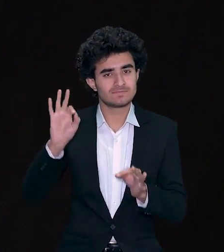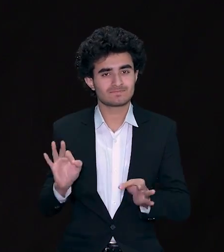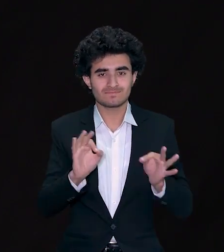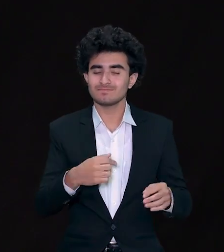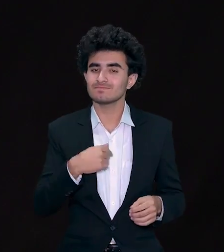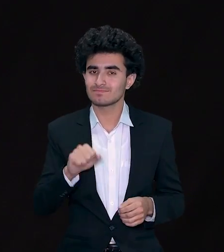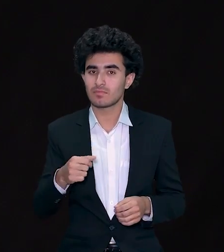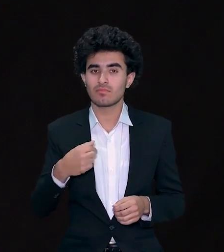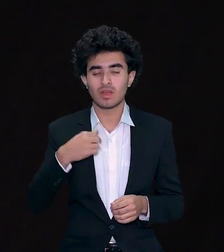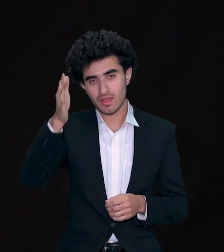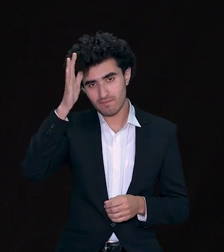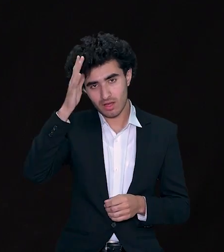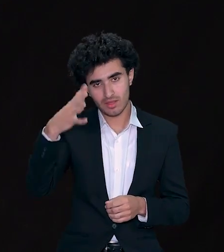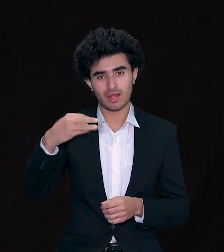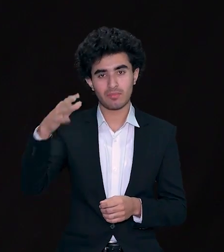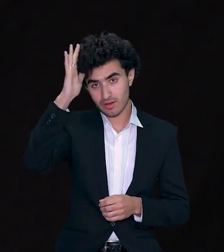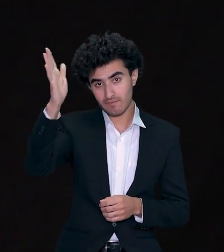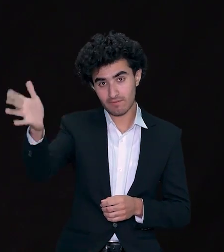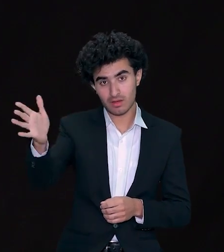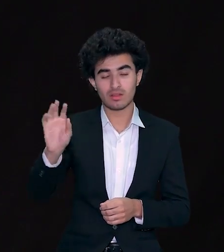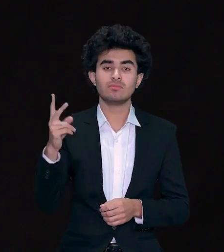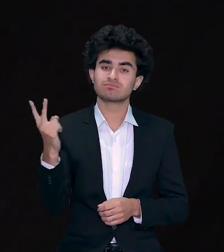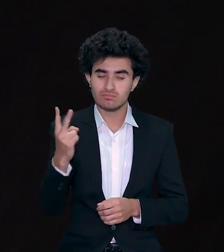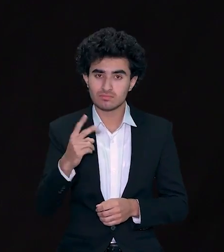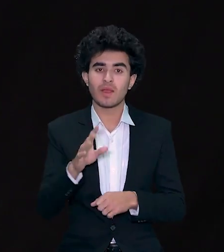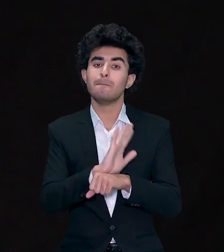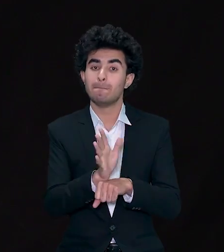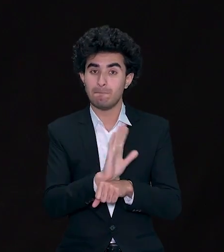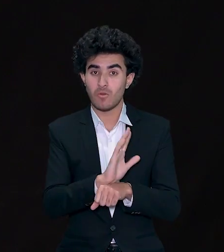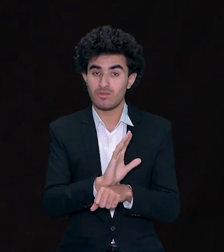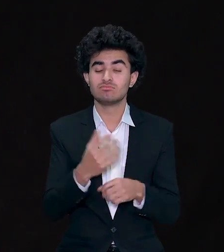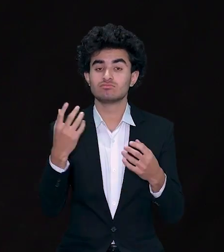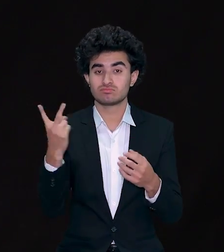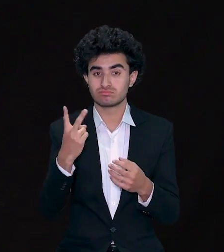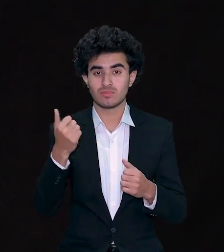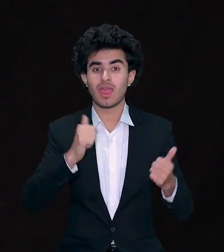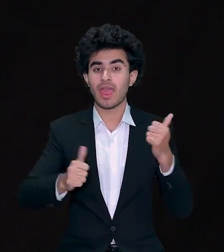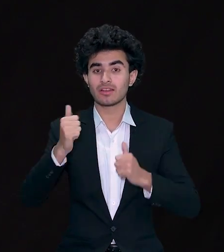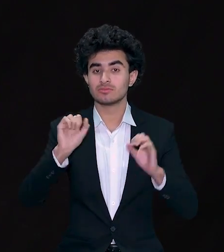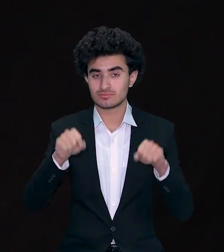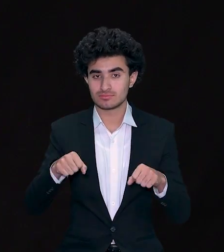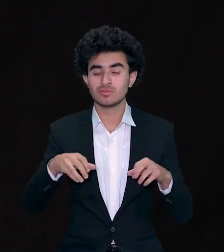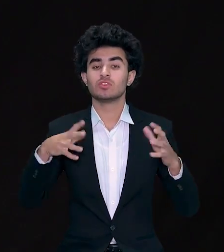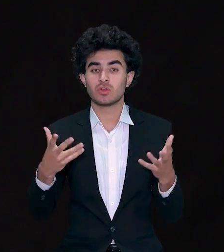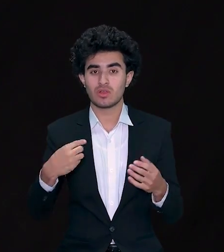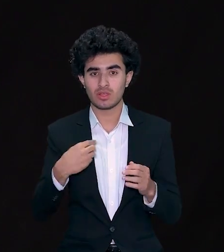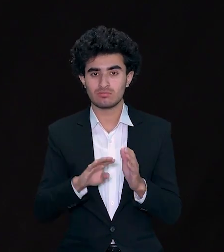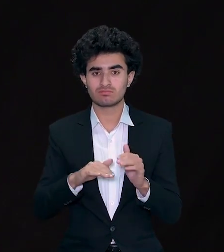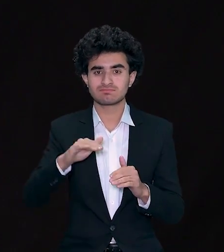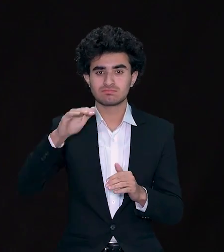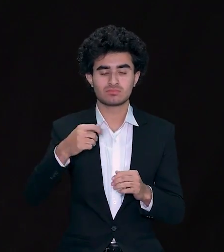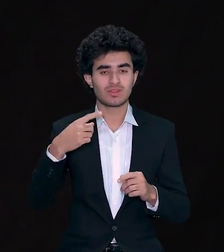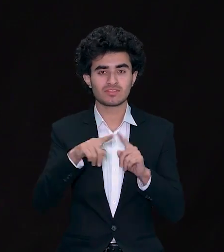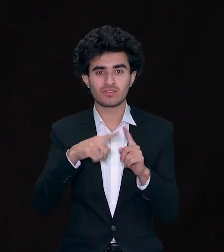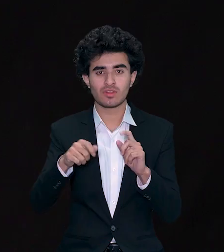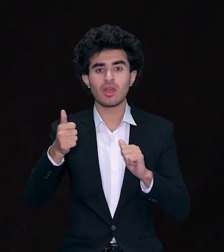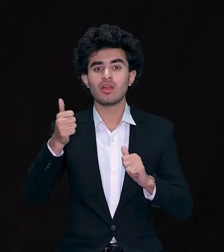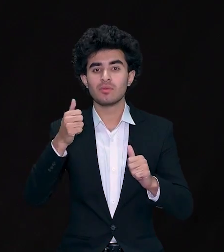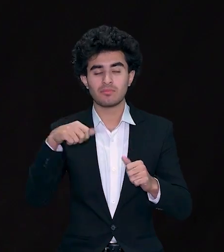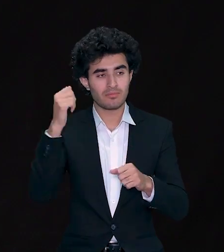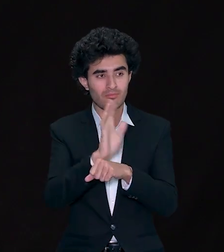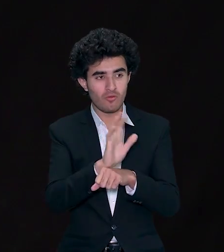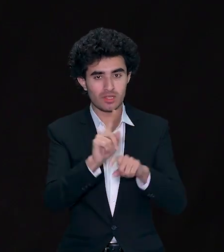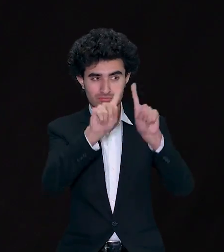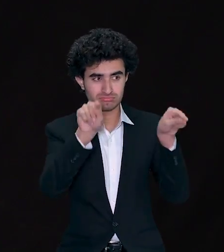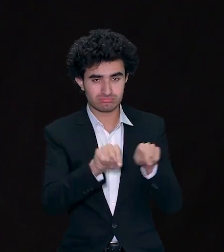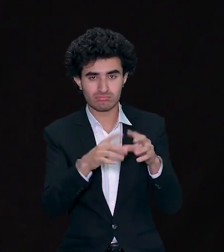my grandfather and my father, were all in the film industry. And I grew up around movie sets, props, and